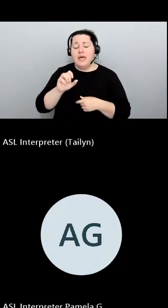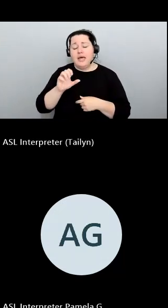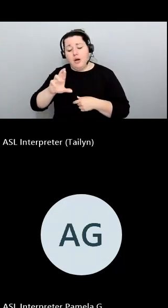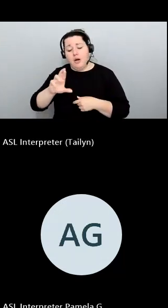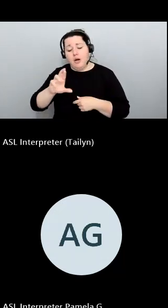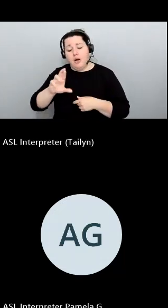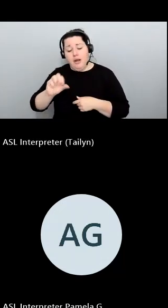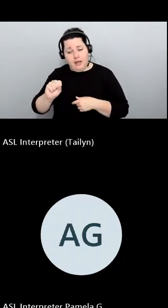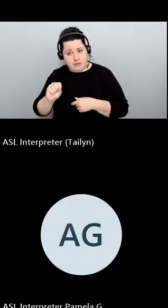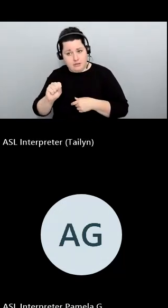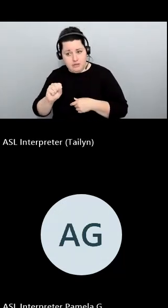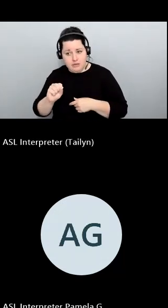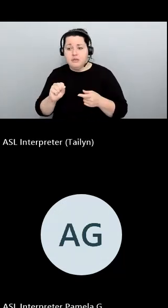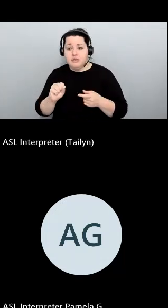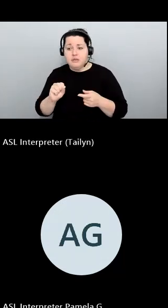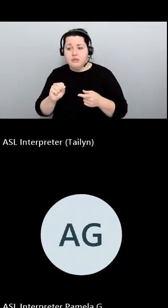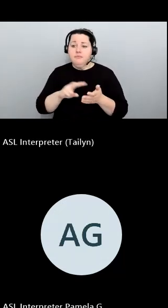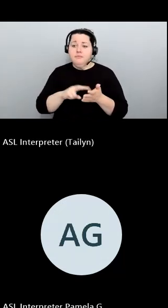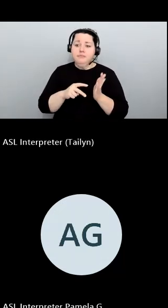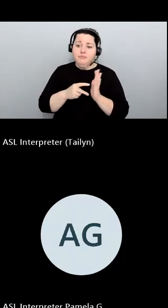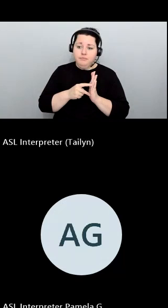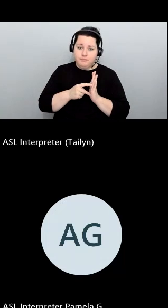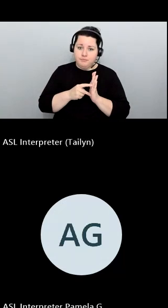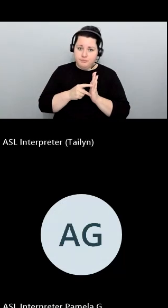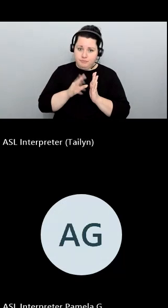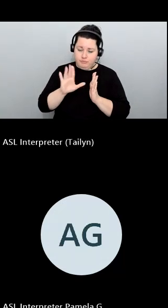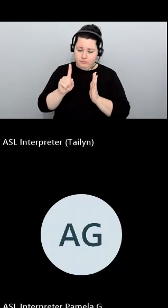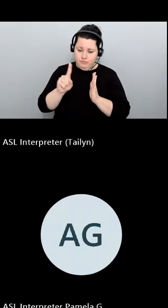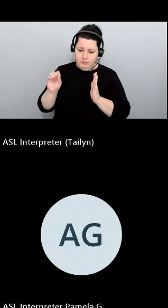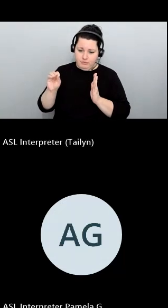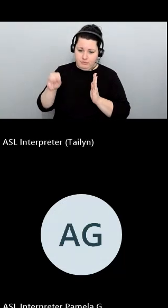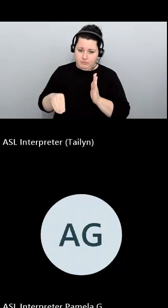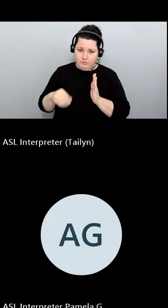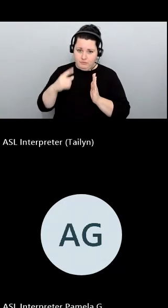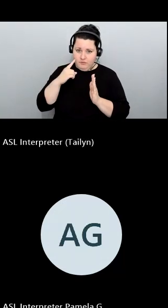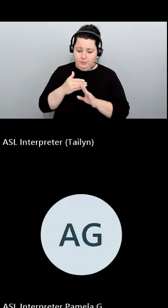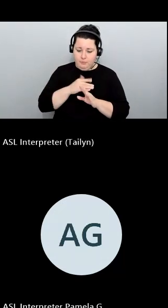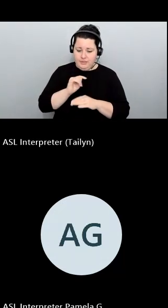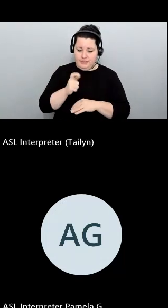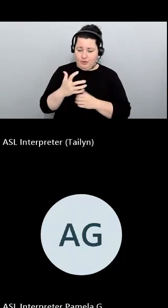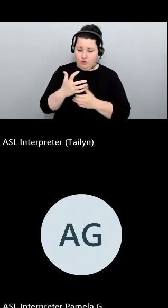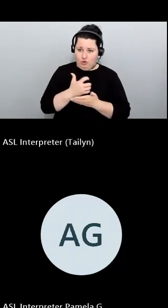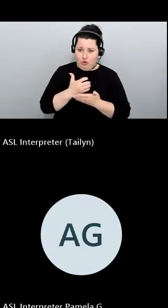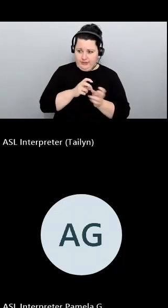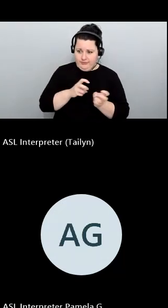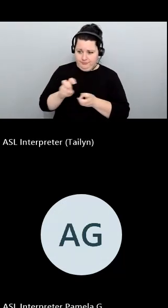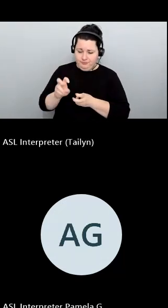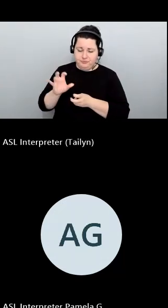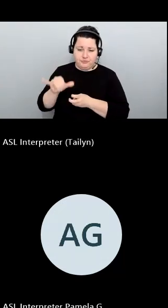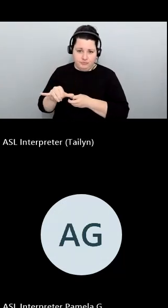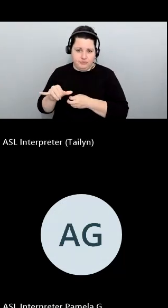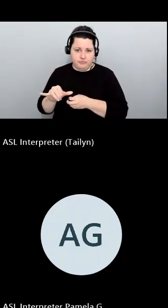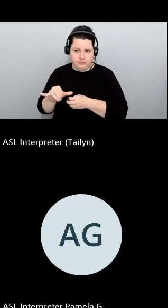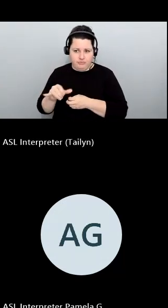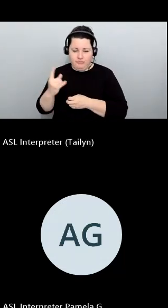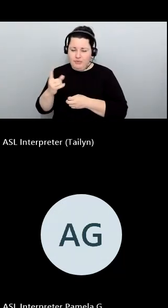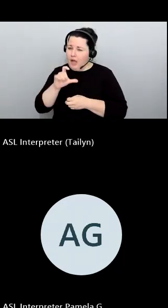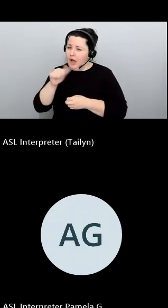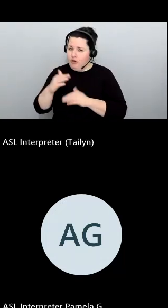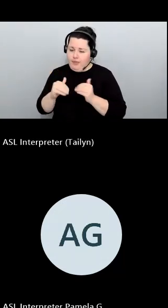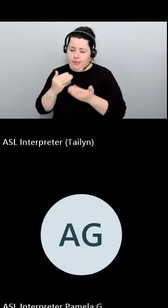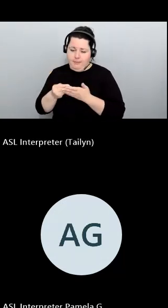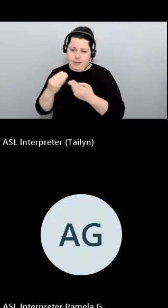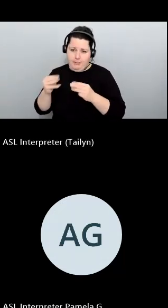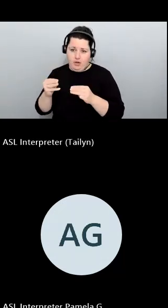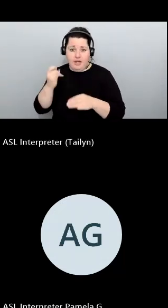to move your 1% of pre-tax earnings going into it into something other than the money market. If